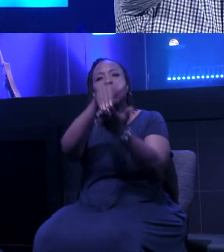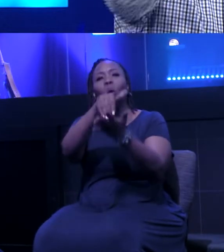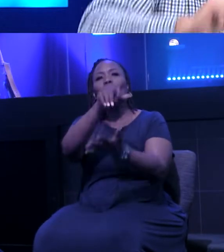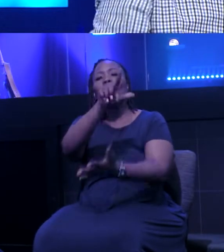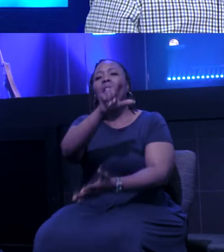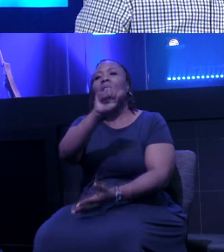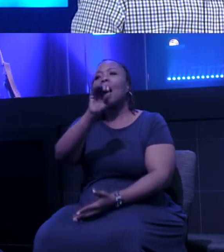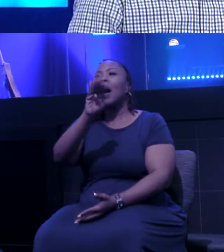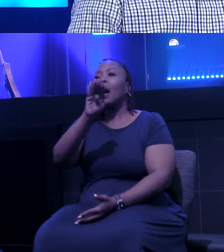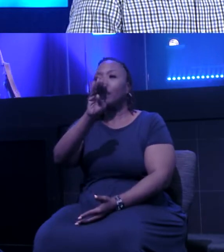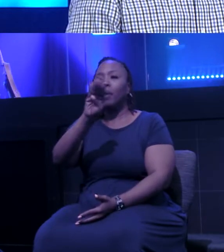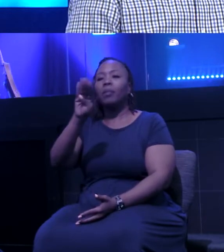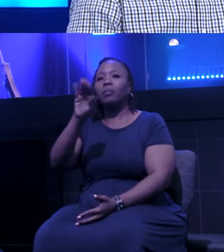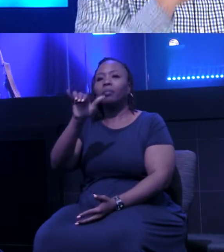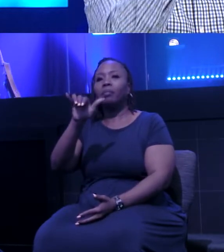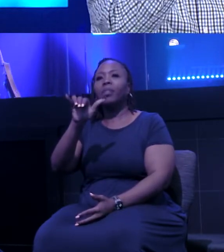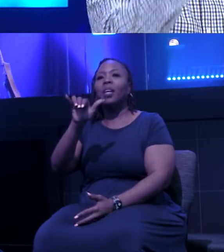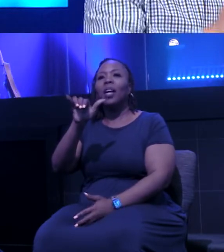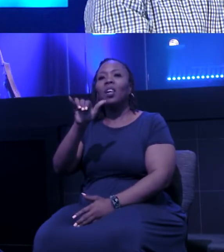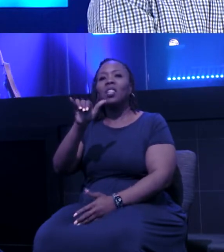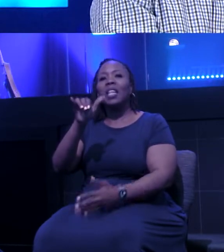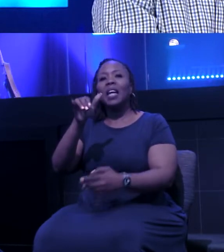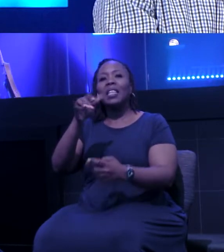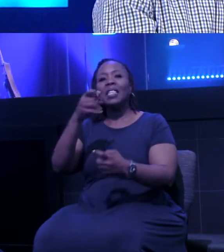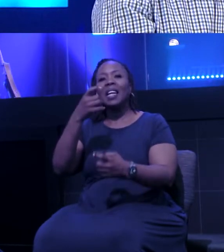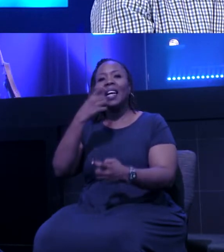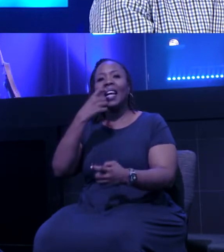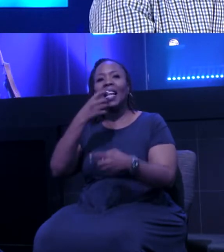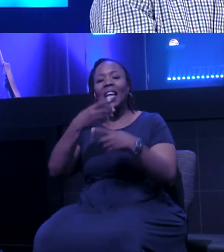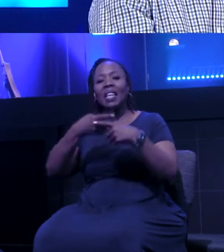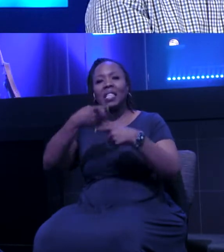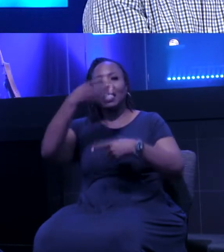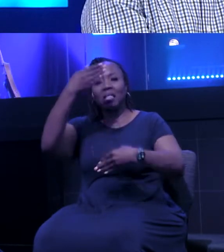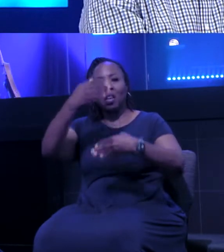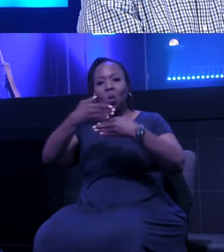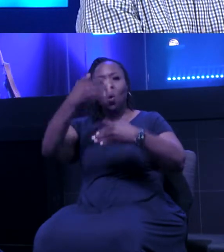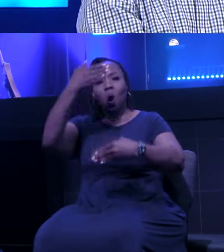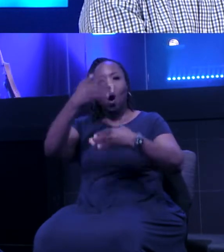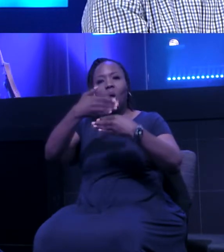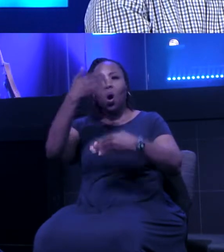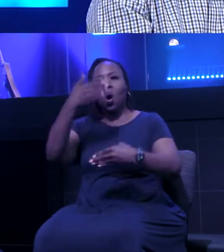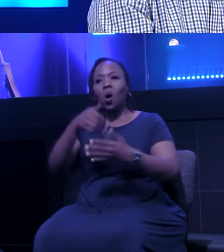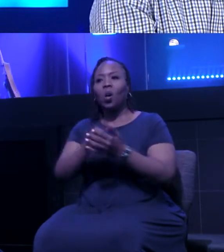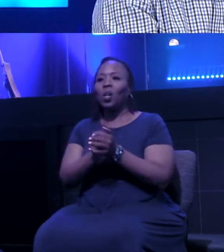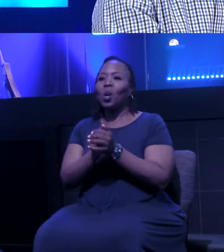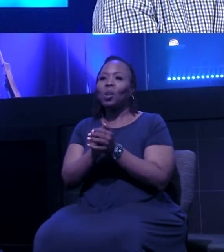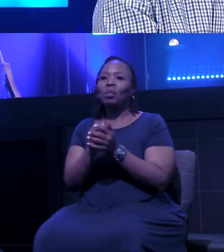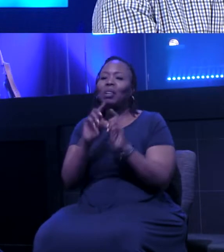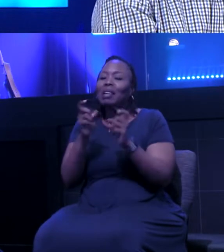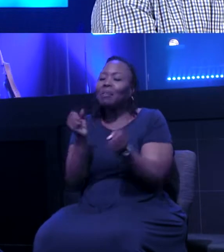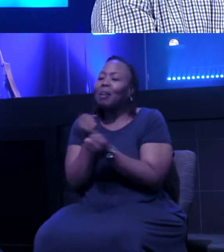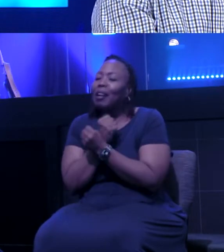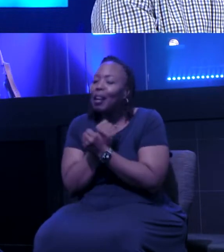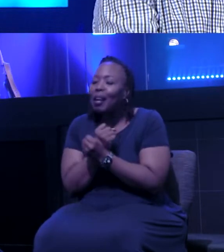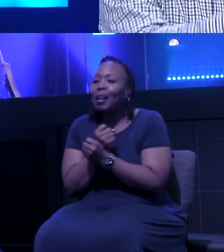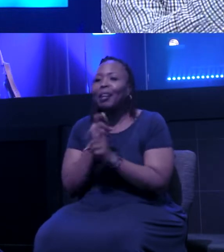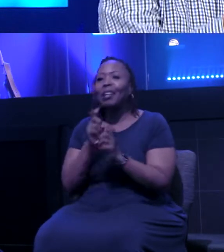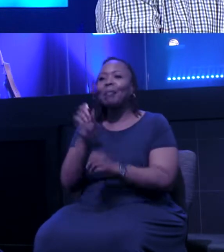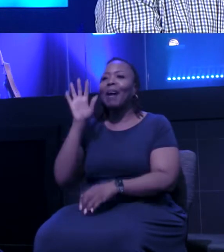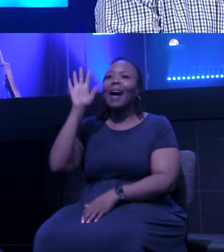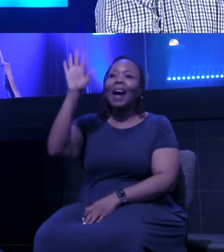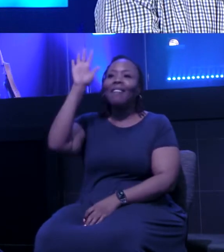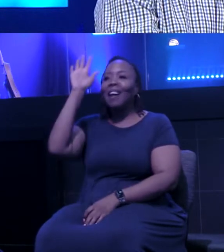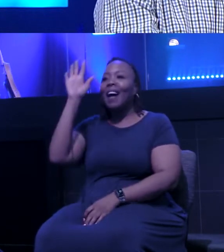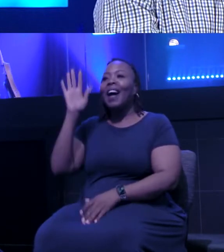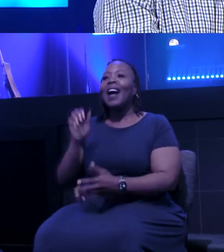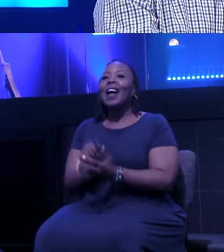the left, there's the glass wall. He's going to be right there at the edge of the glass, and you can give him a high five, give him a hug, and there are going to be